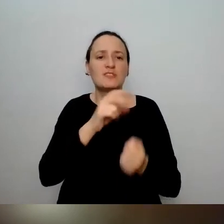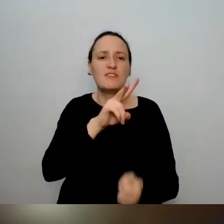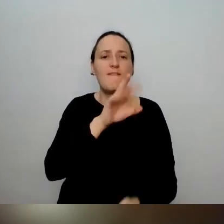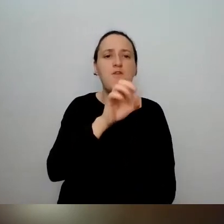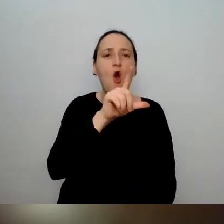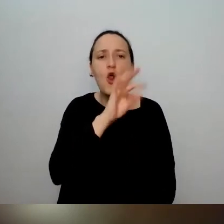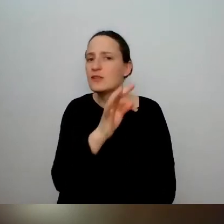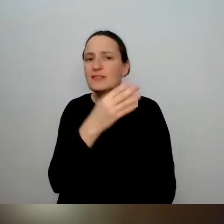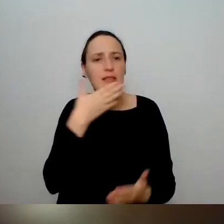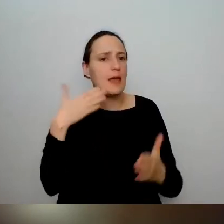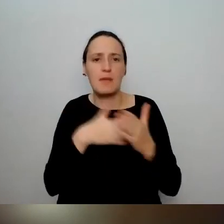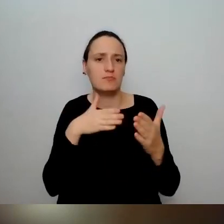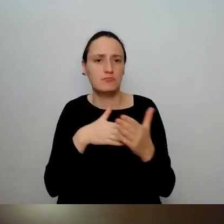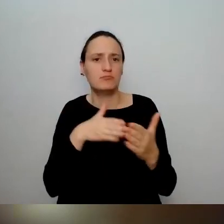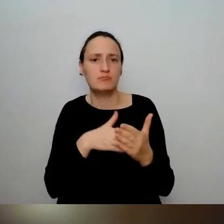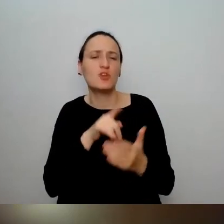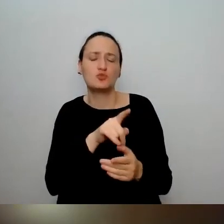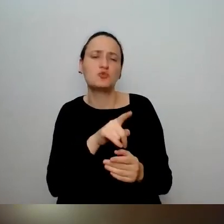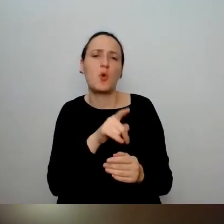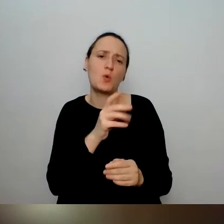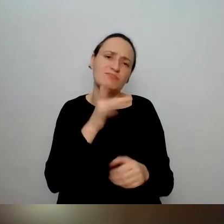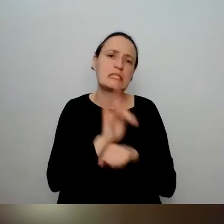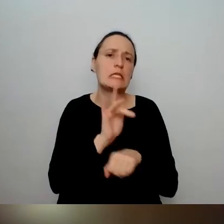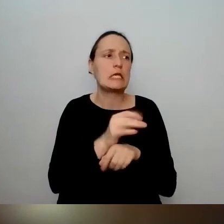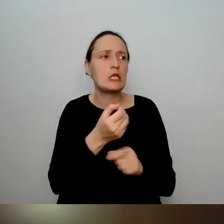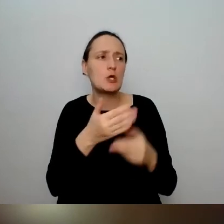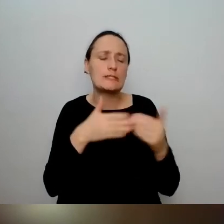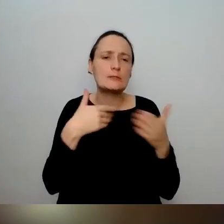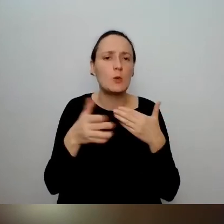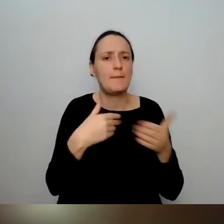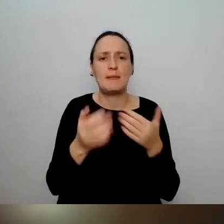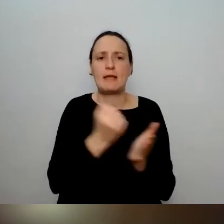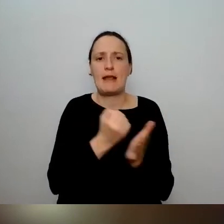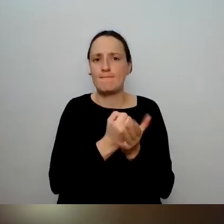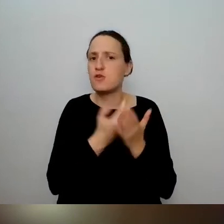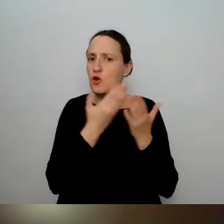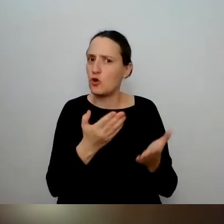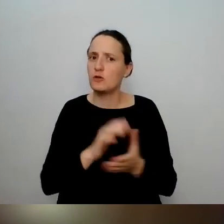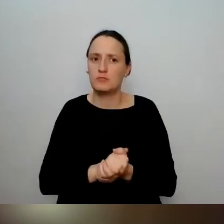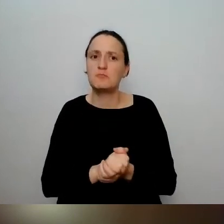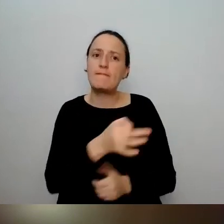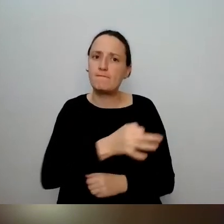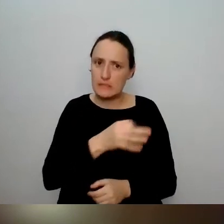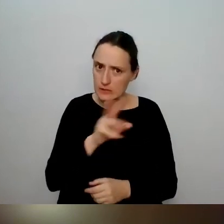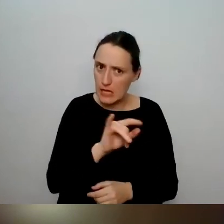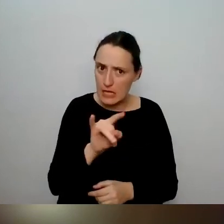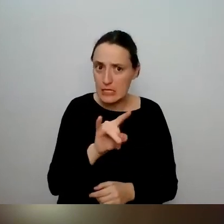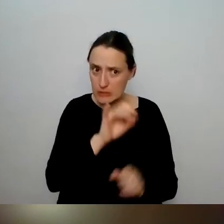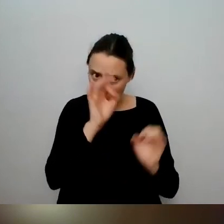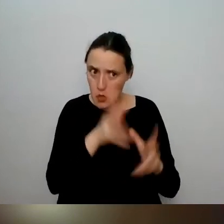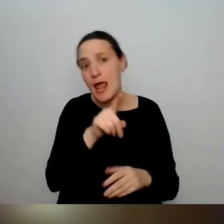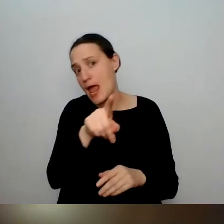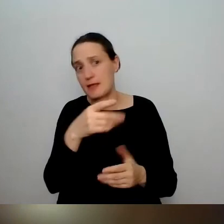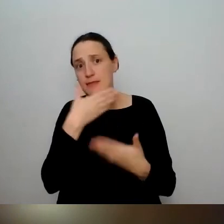But then on the other hand, these laws have been there since the 90s and they seem to work. So I guess in practice,